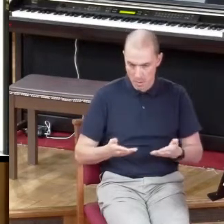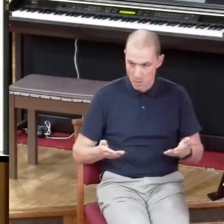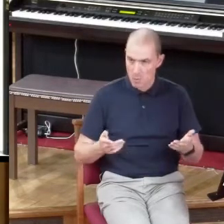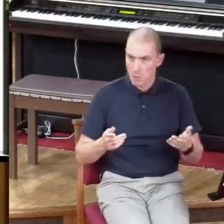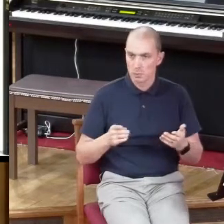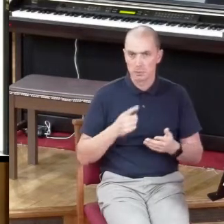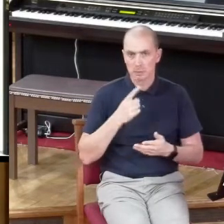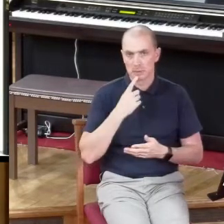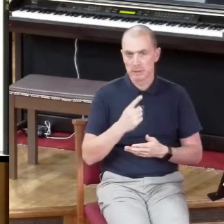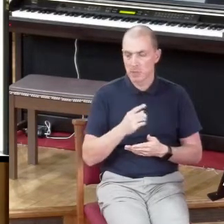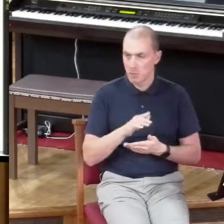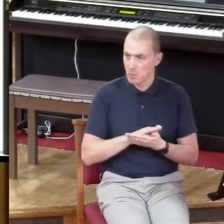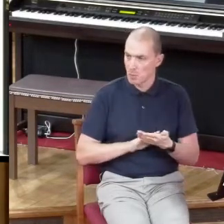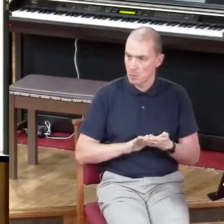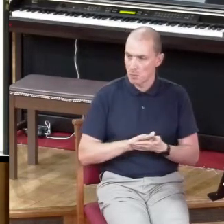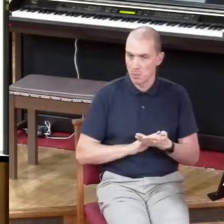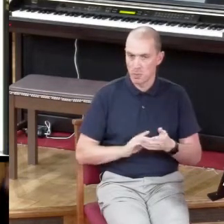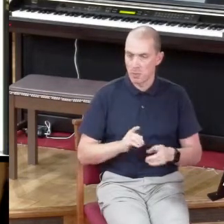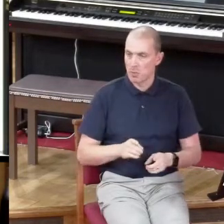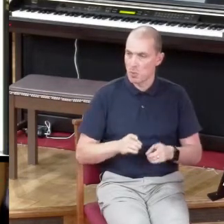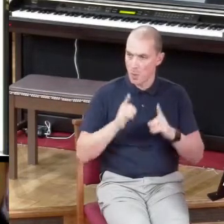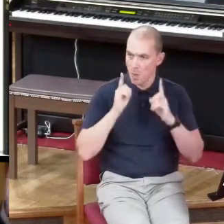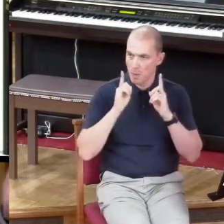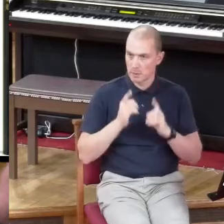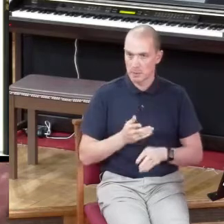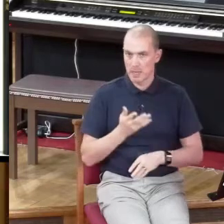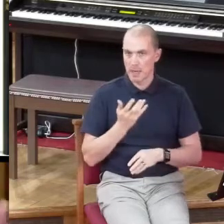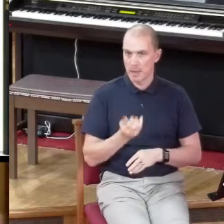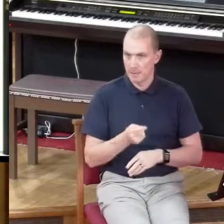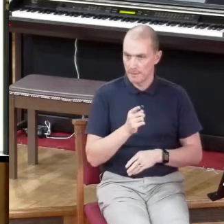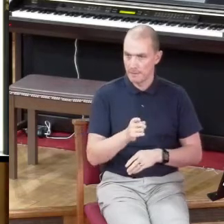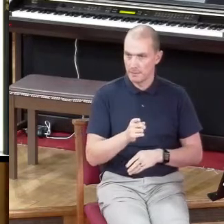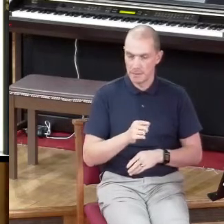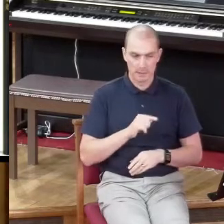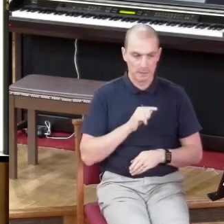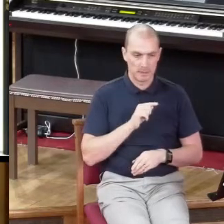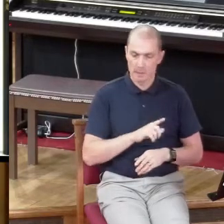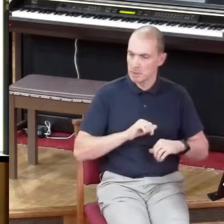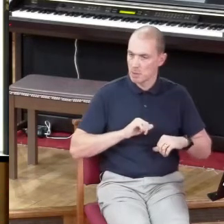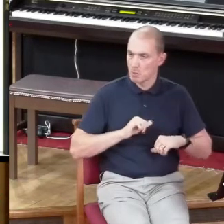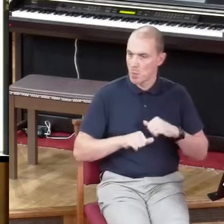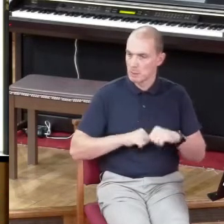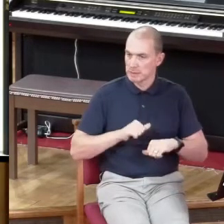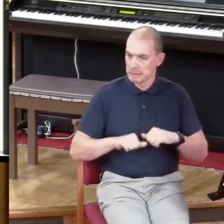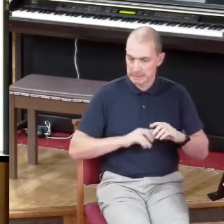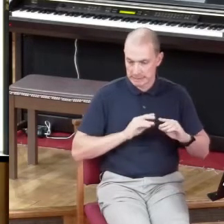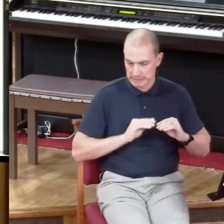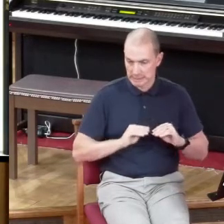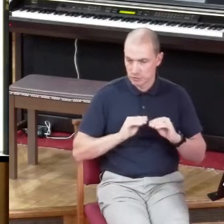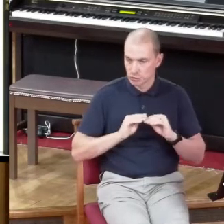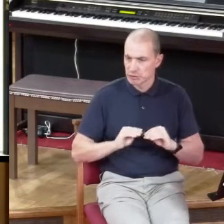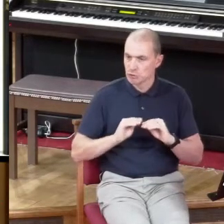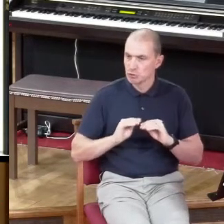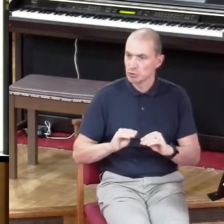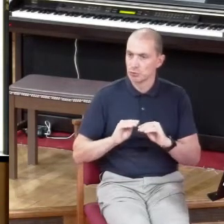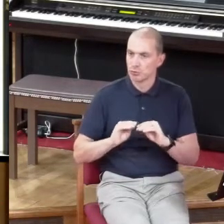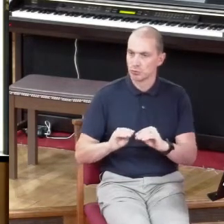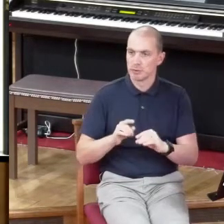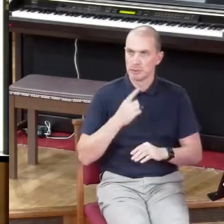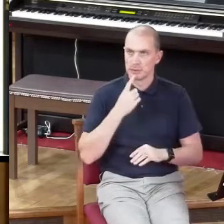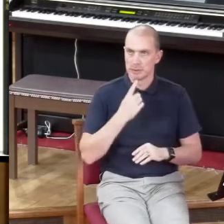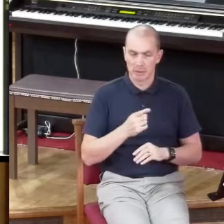Jesus is Lord. That is a pattern of teaching that we find all through. Jesus is Lord again,